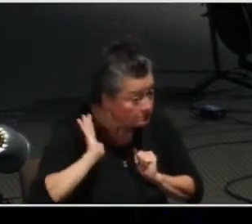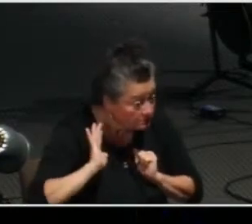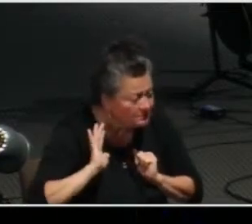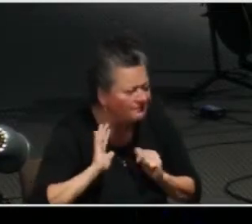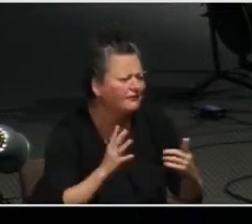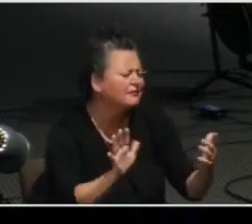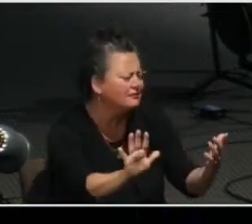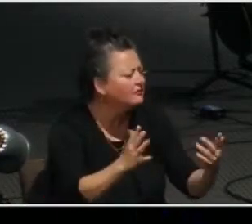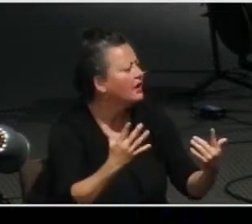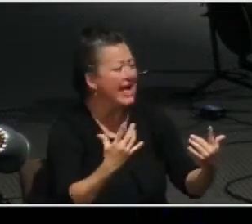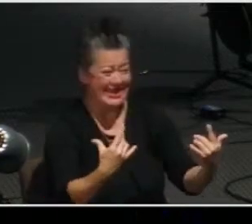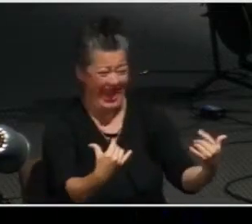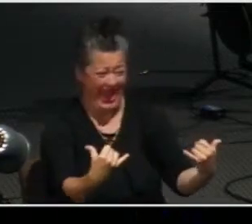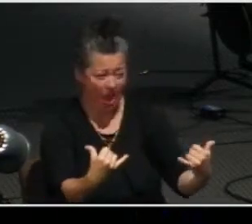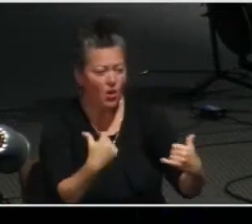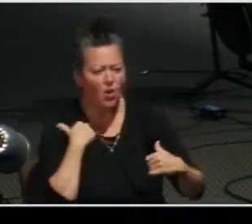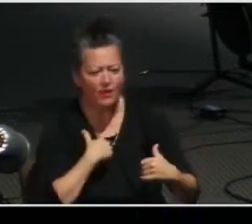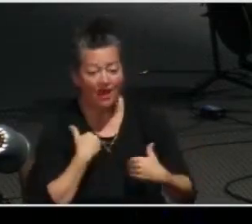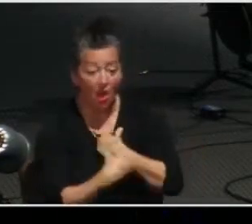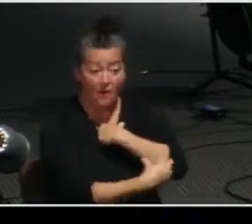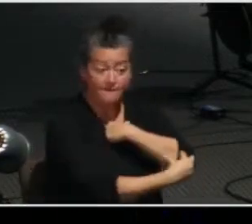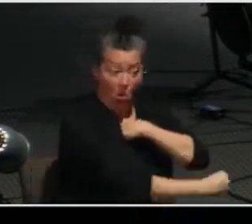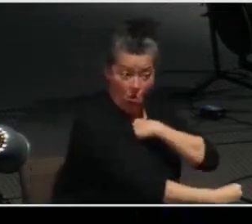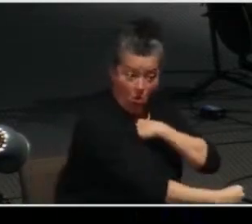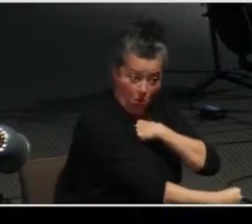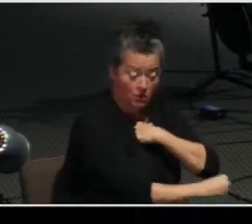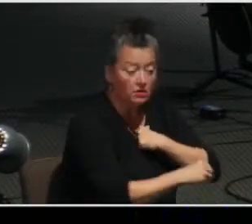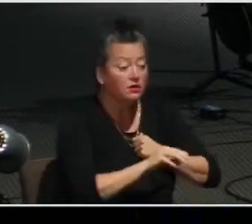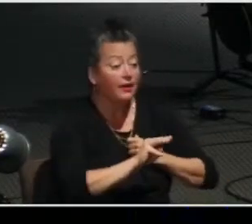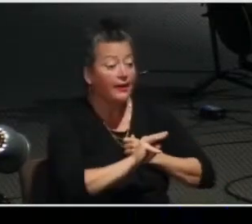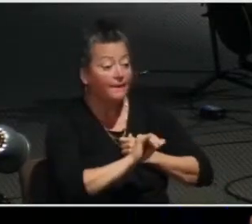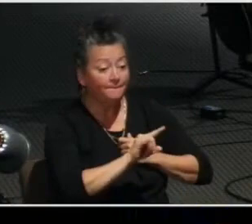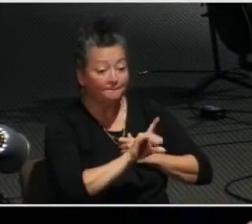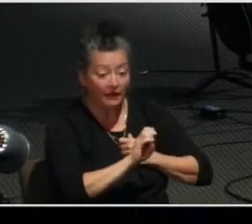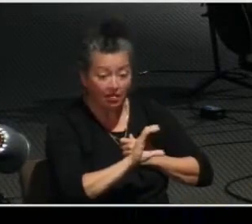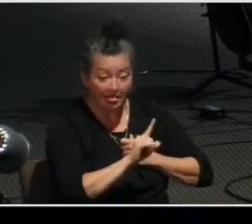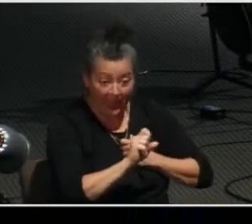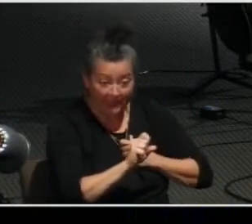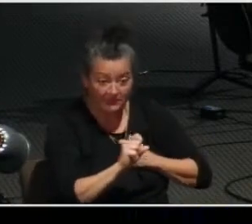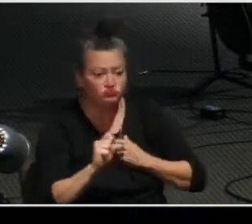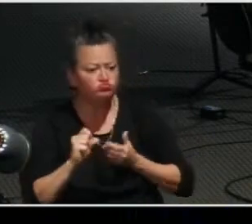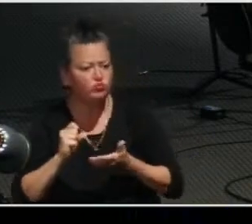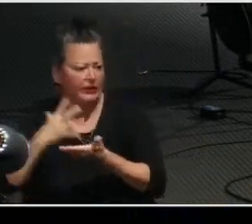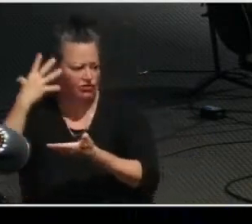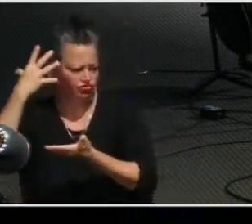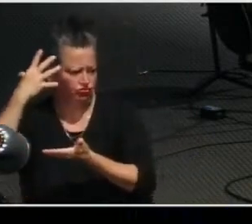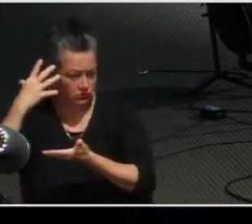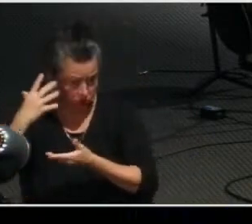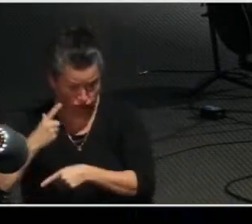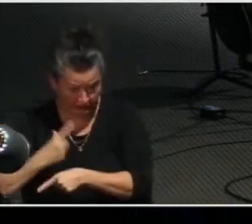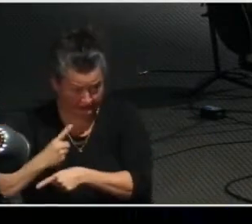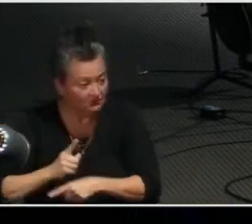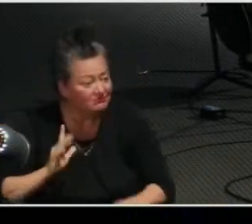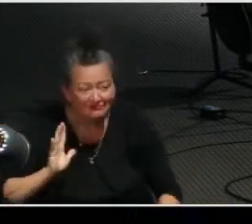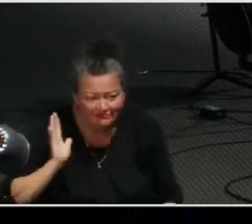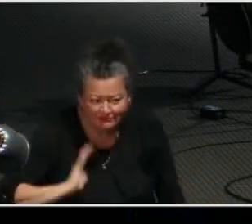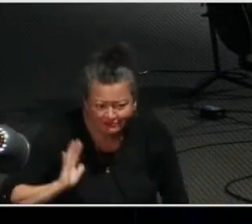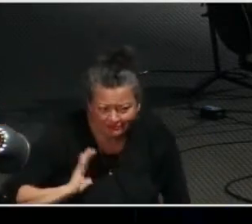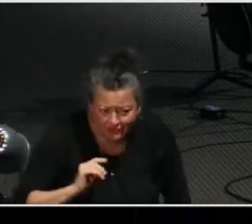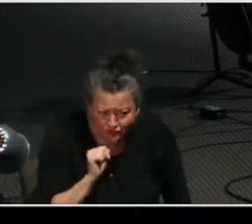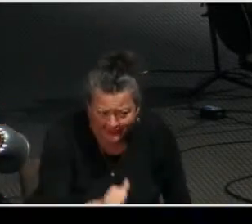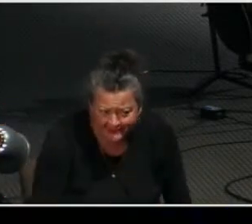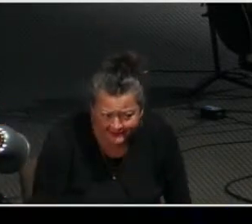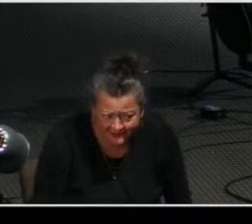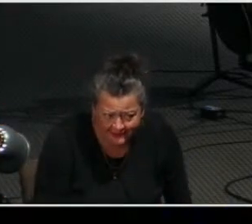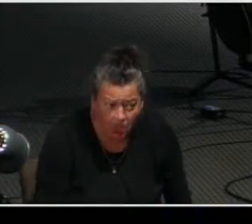such thing as a middle class. There was a few people who were very, very rich, and everyone else lived